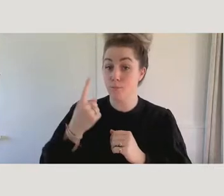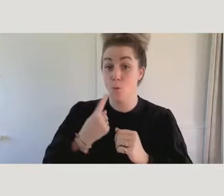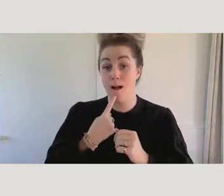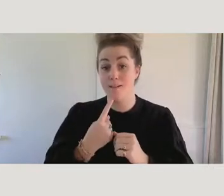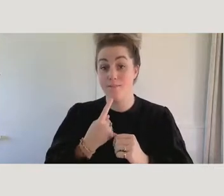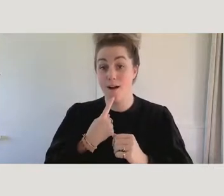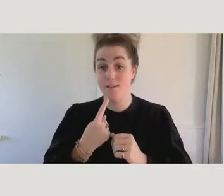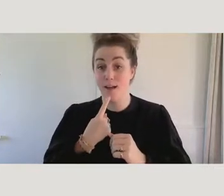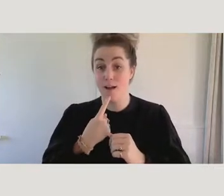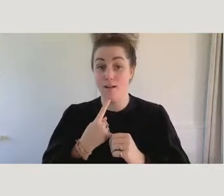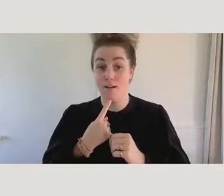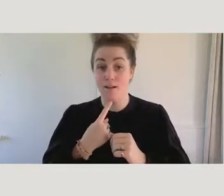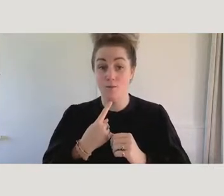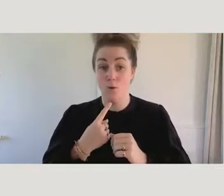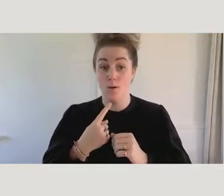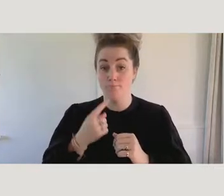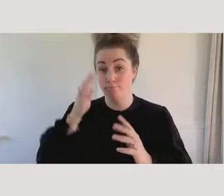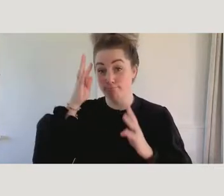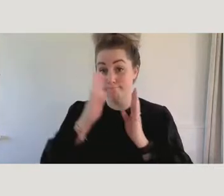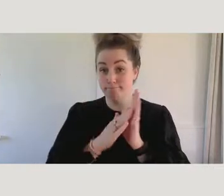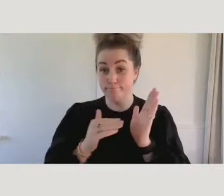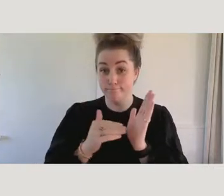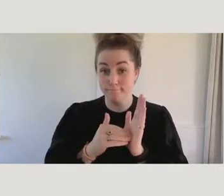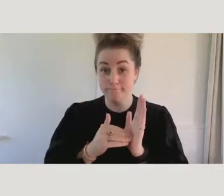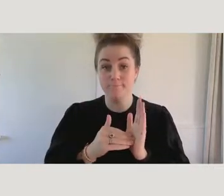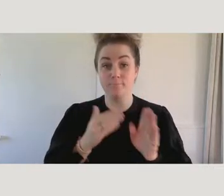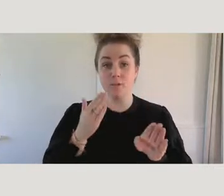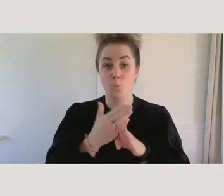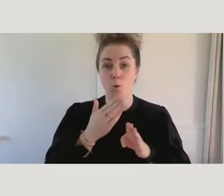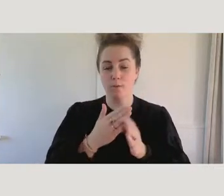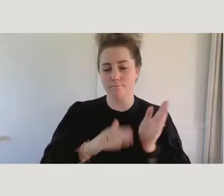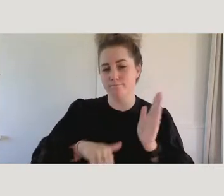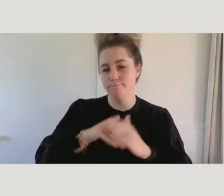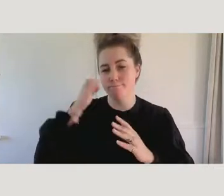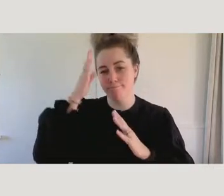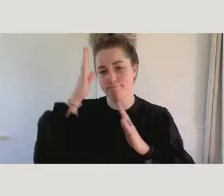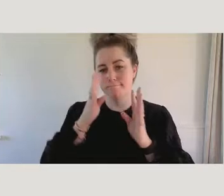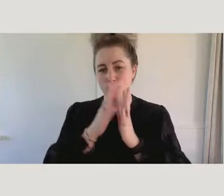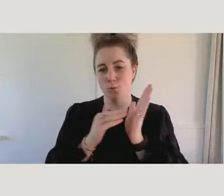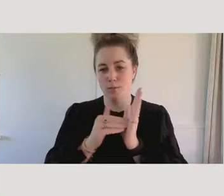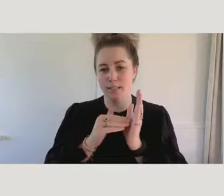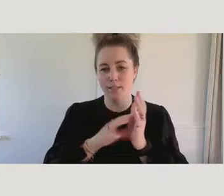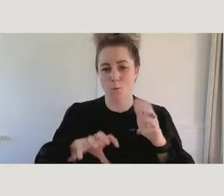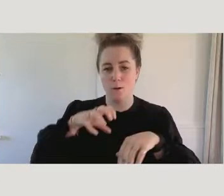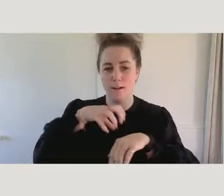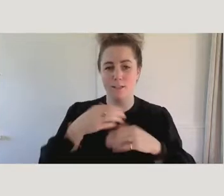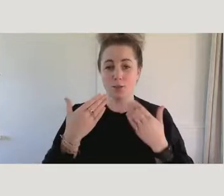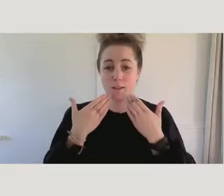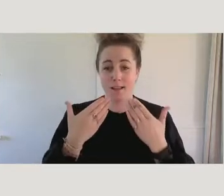I'm working in my career's team that works over the whole of creative New Zealand organization thank you all for being here